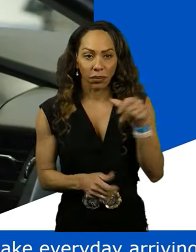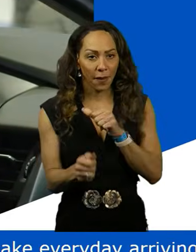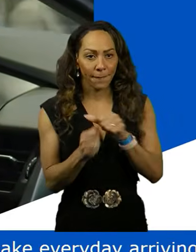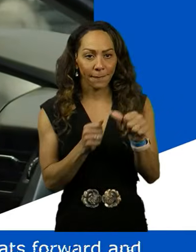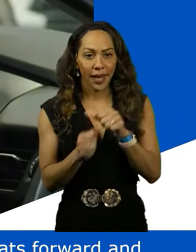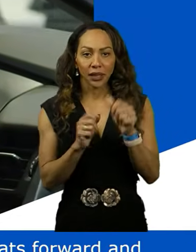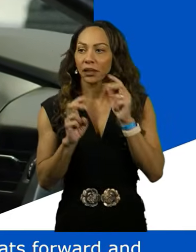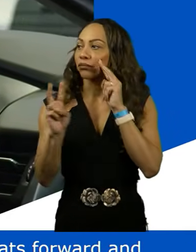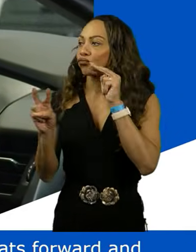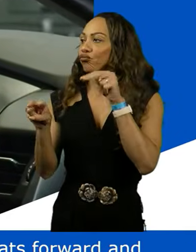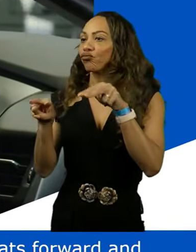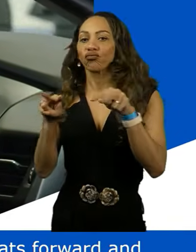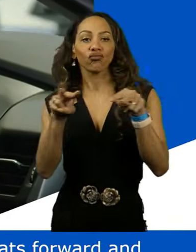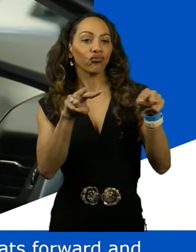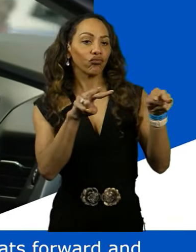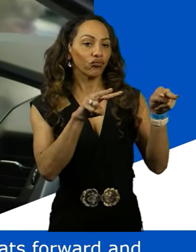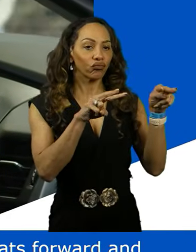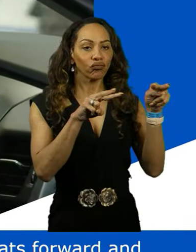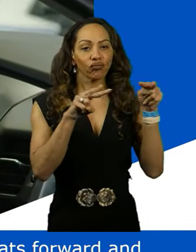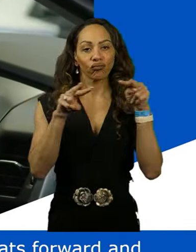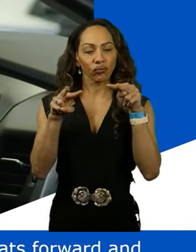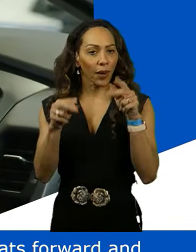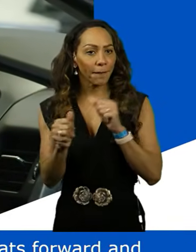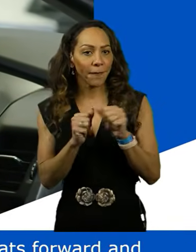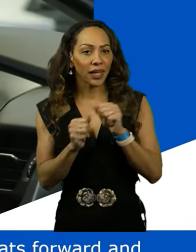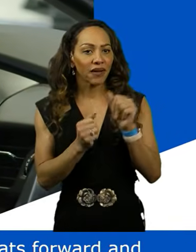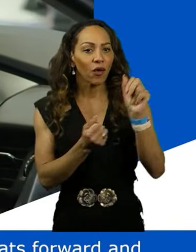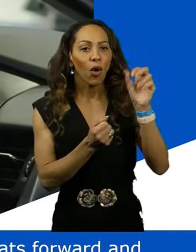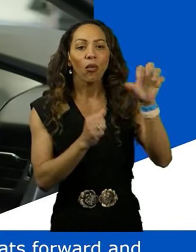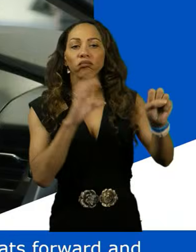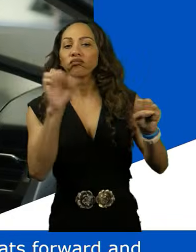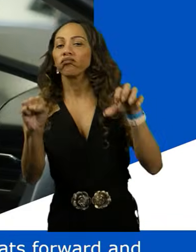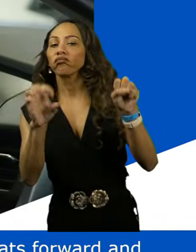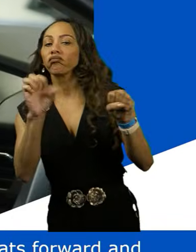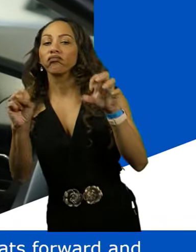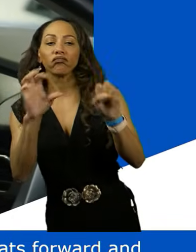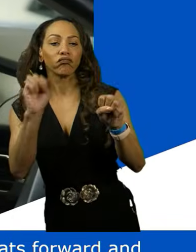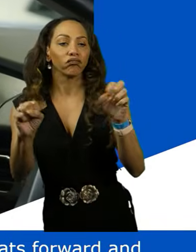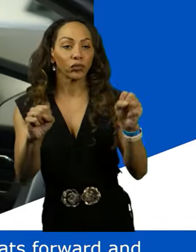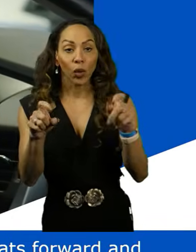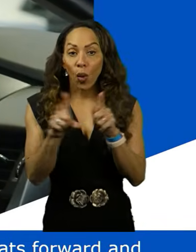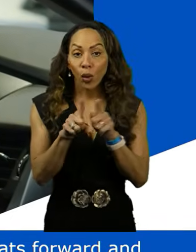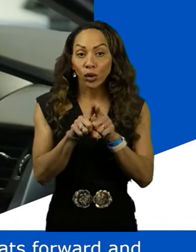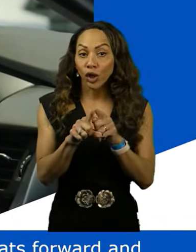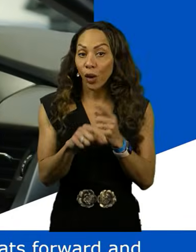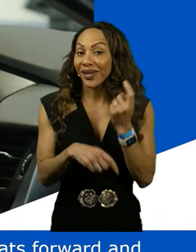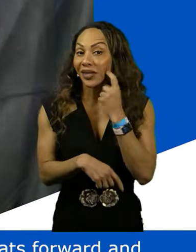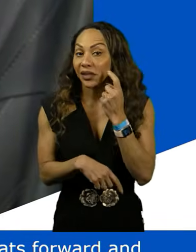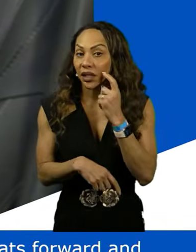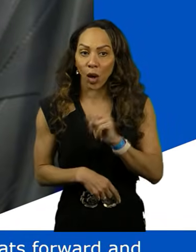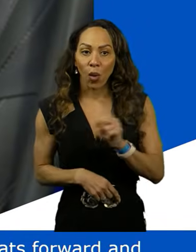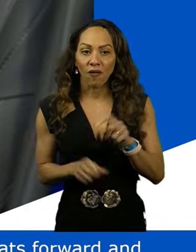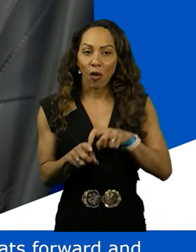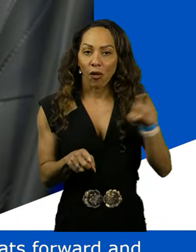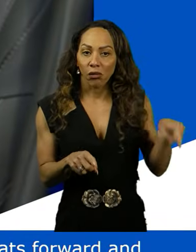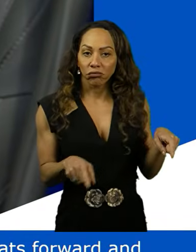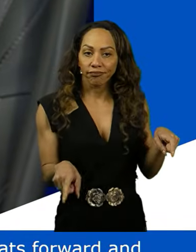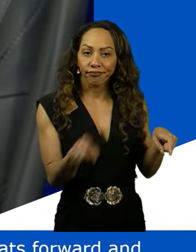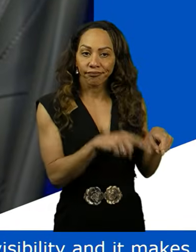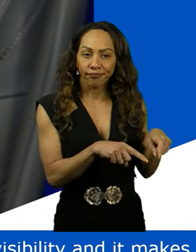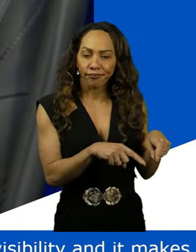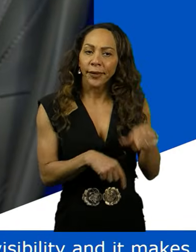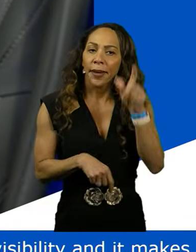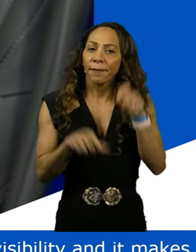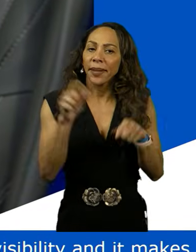better view across the bonnet, helping improve visibility, and it also makes it easier to get in and out of the vehicle as well. Another thing people